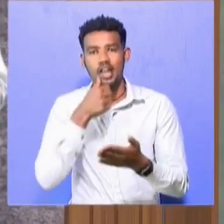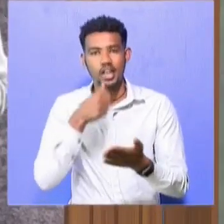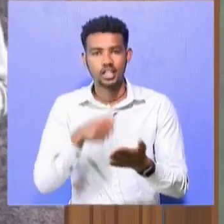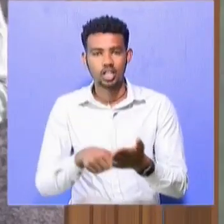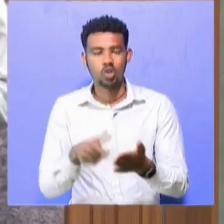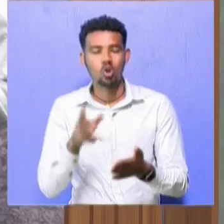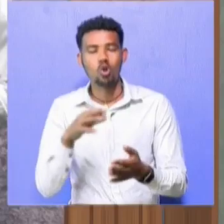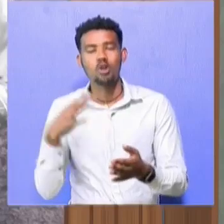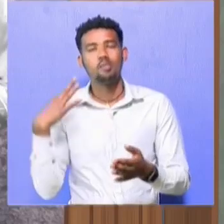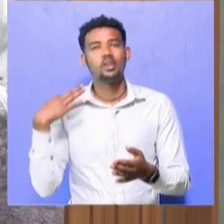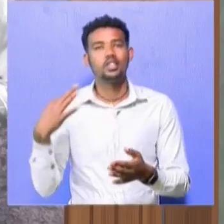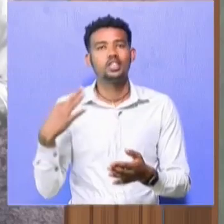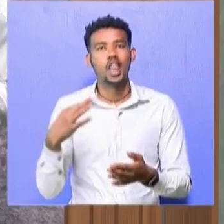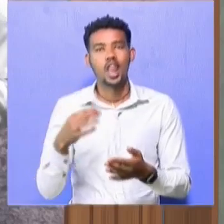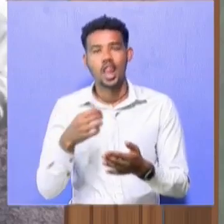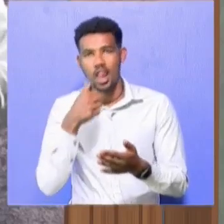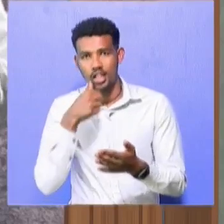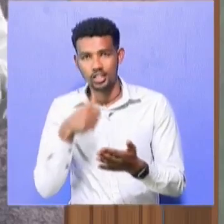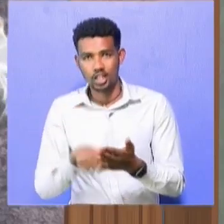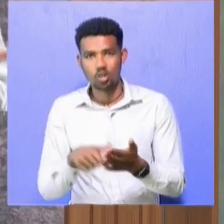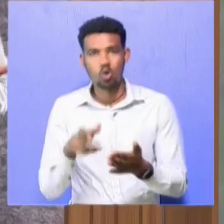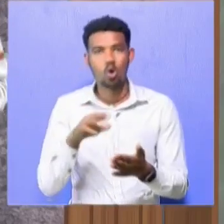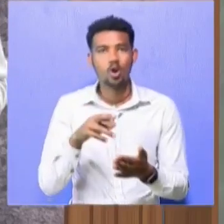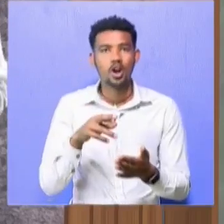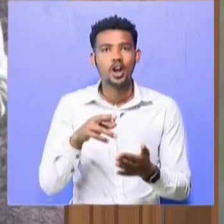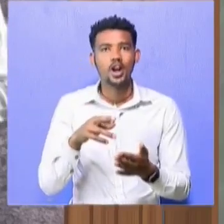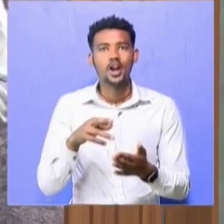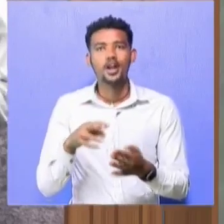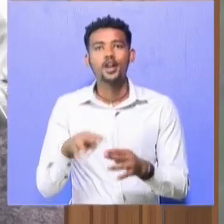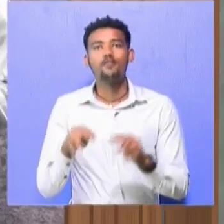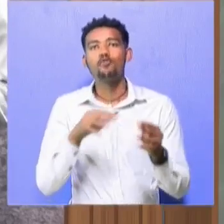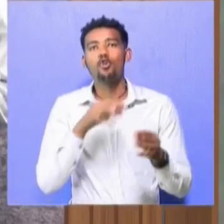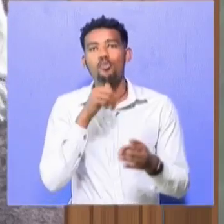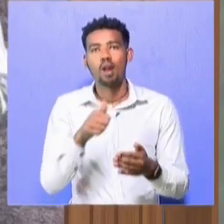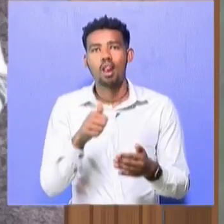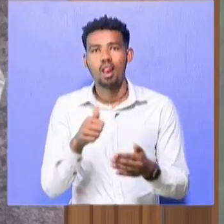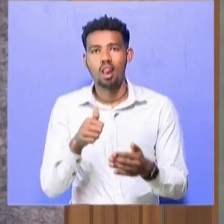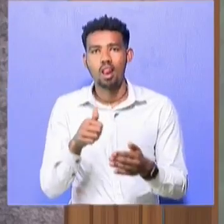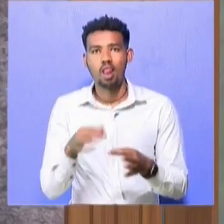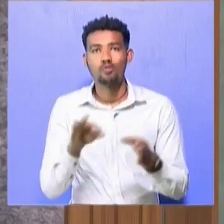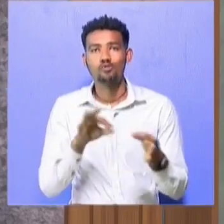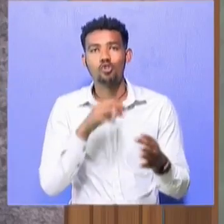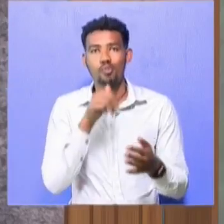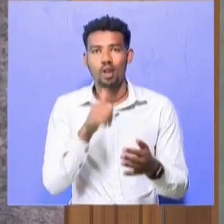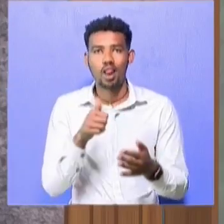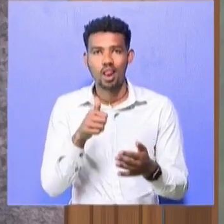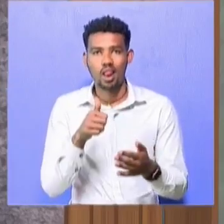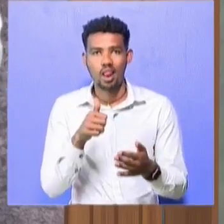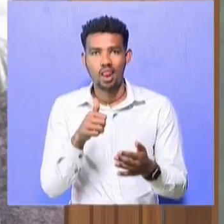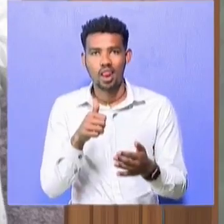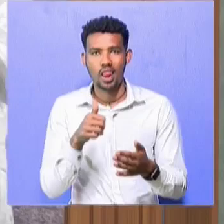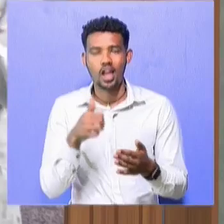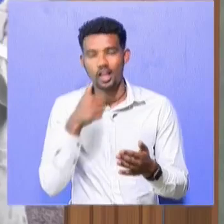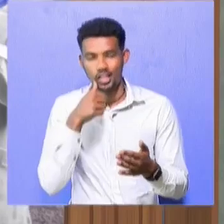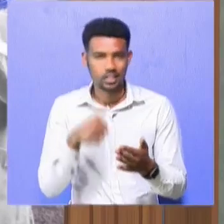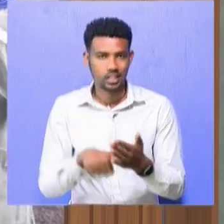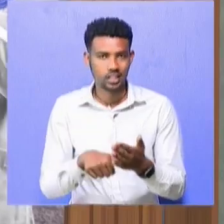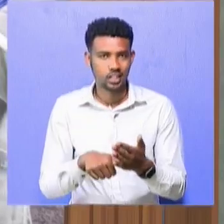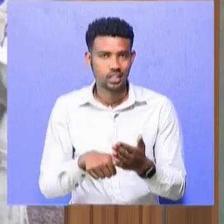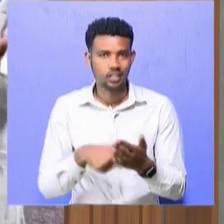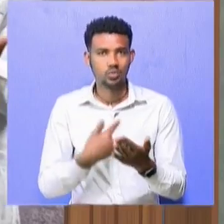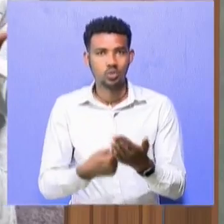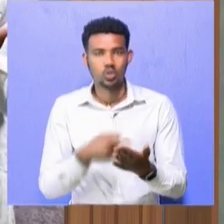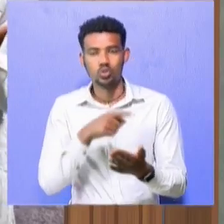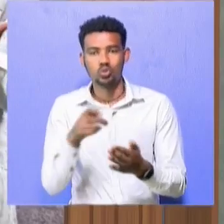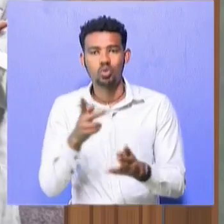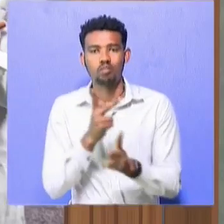or personal letter or informal letter. They are all the same. So you have to keep all these procedures.